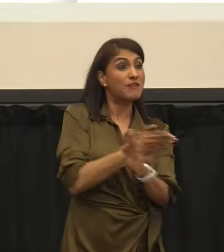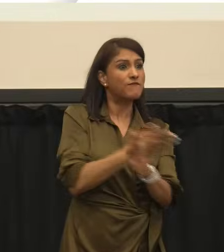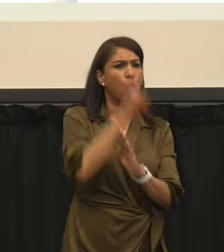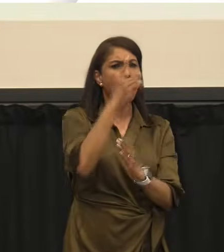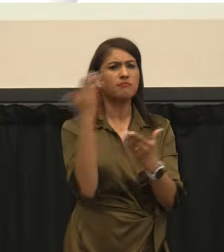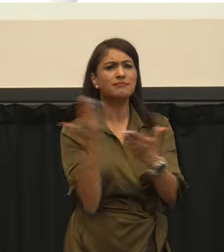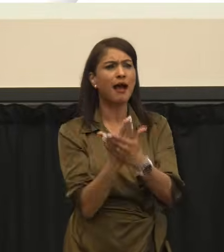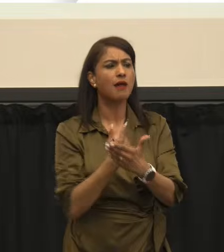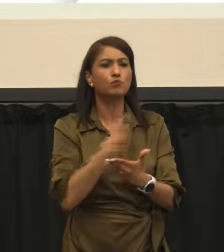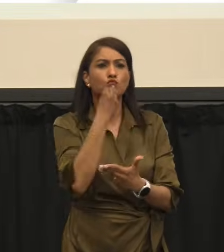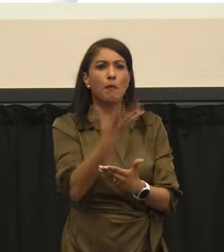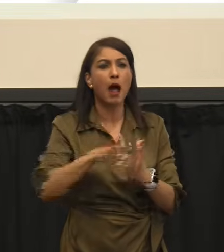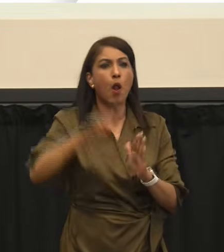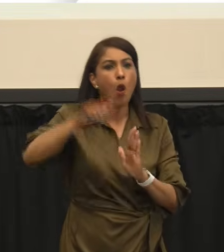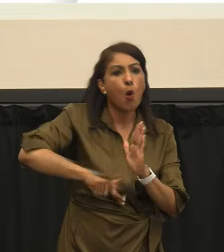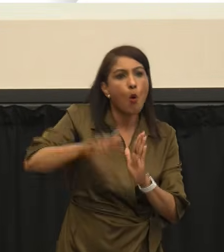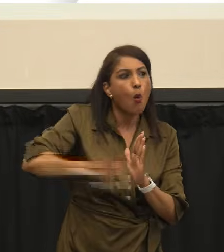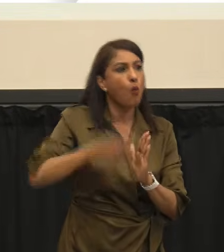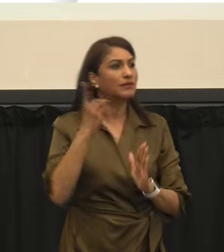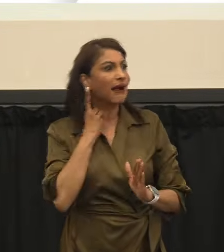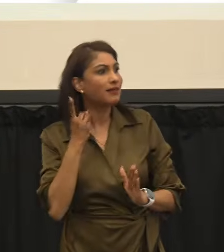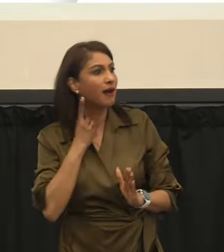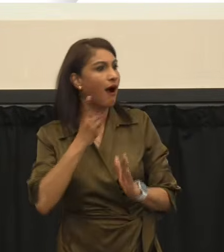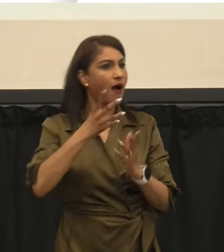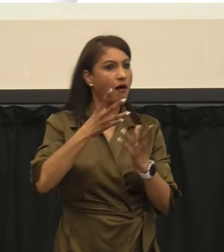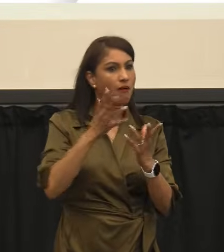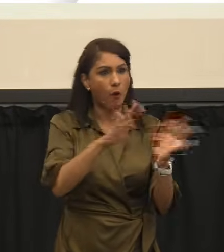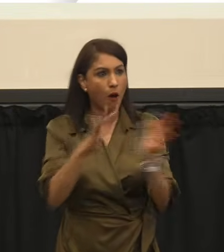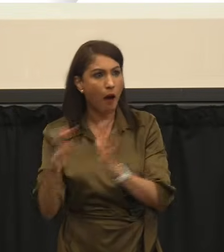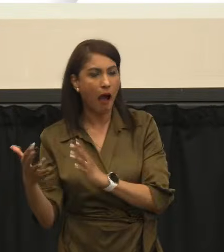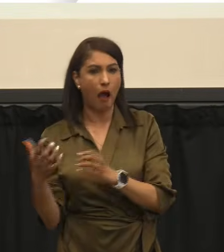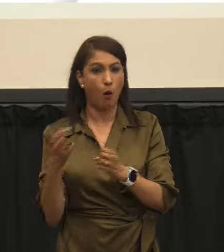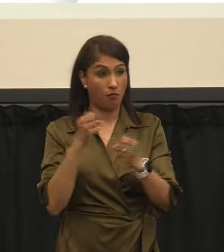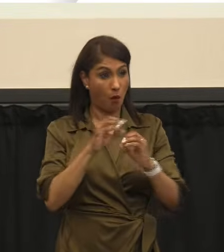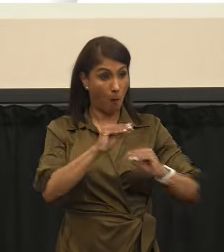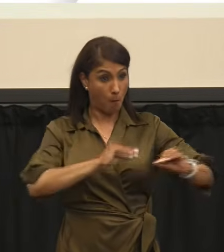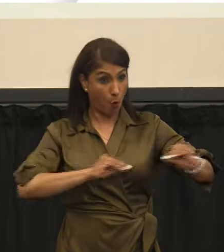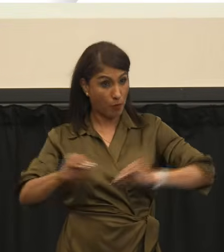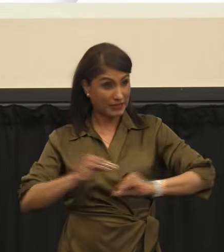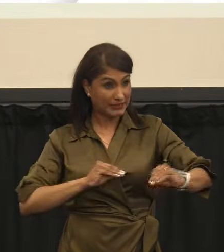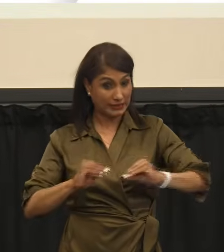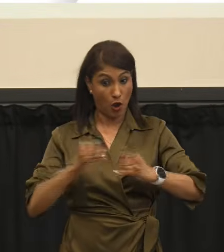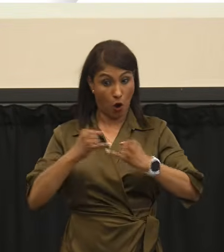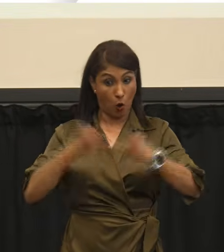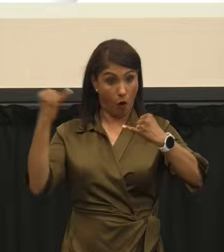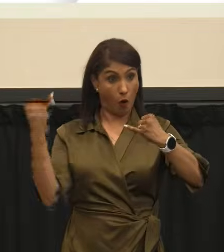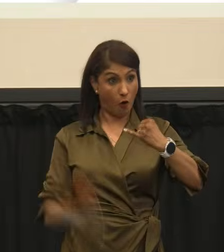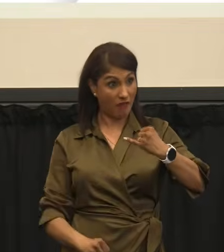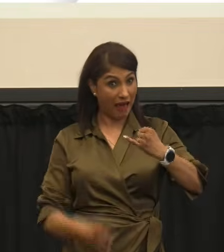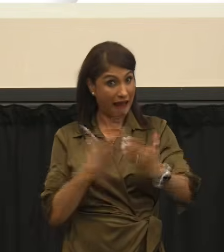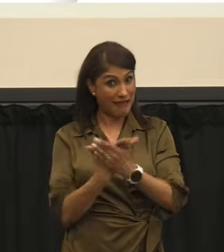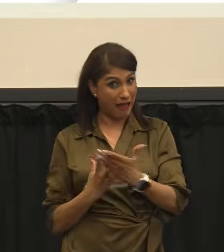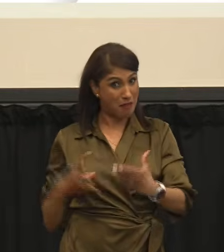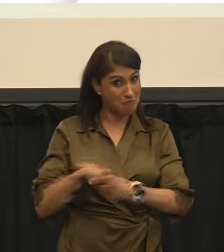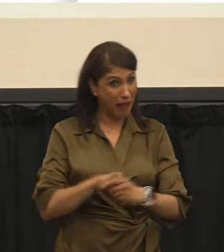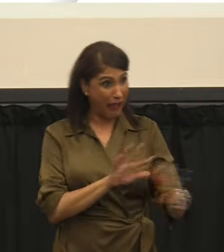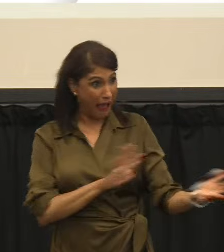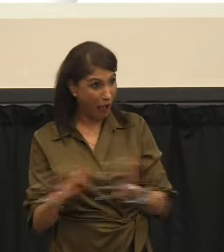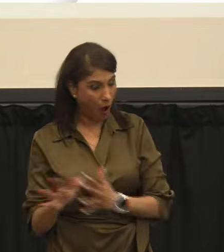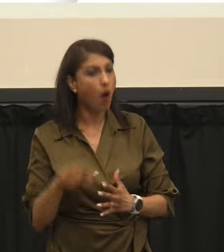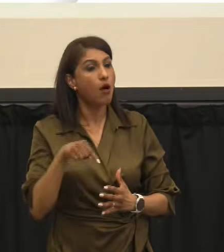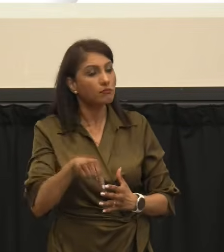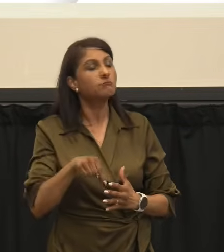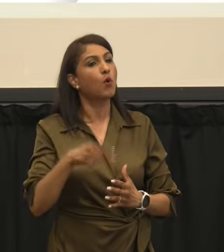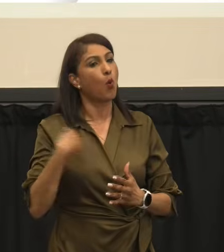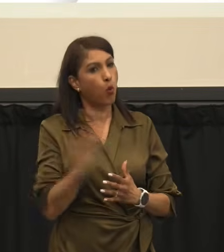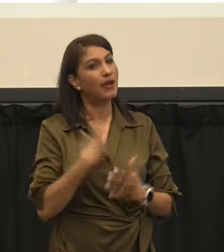to we are still configuring how we would implement it, except mentioning, I remember the essential requirements in